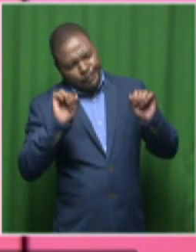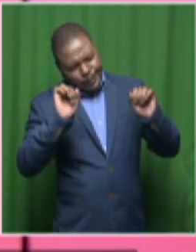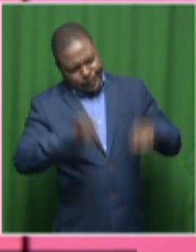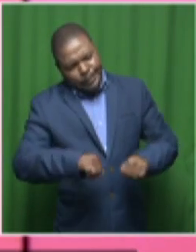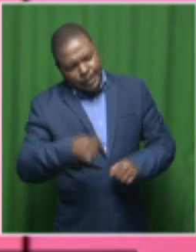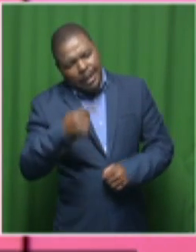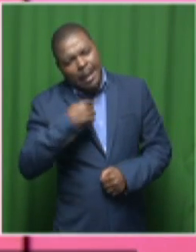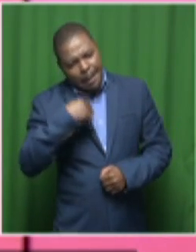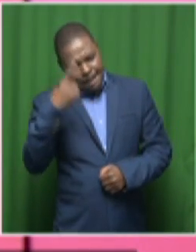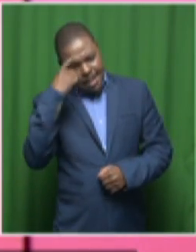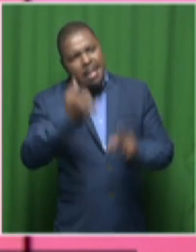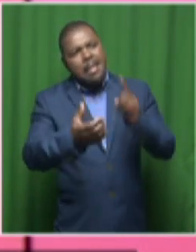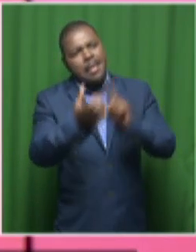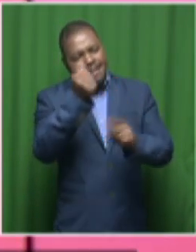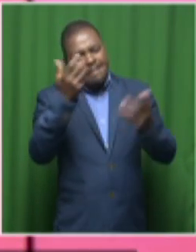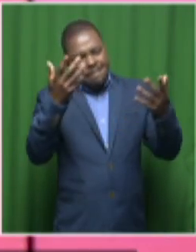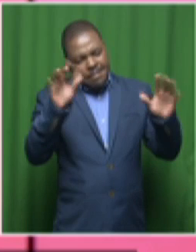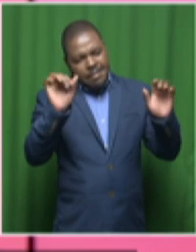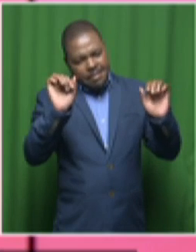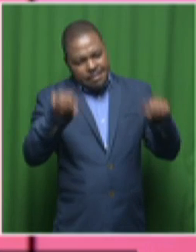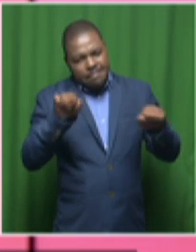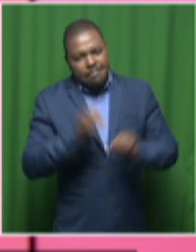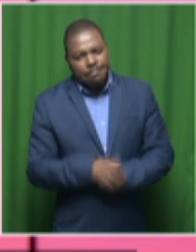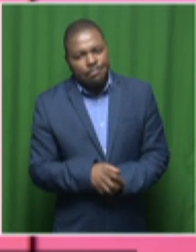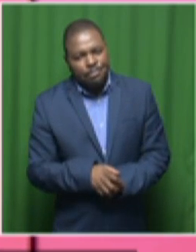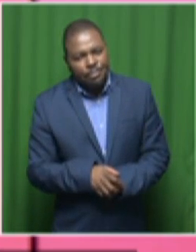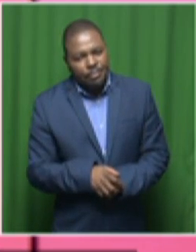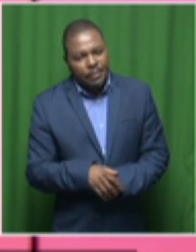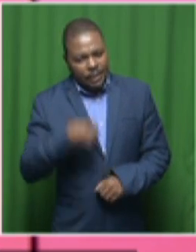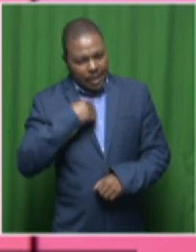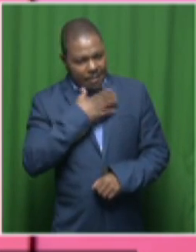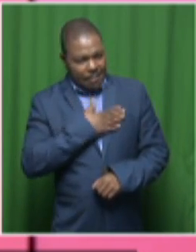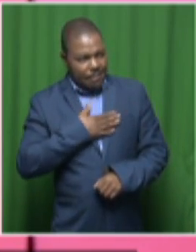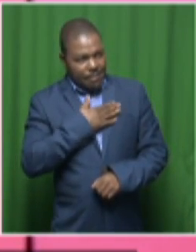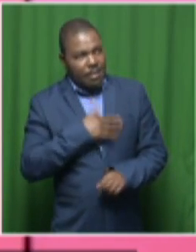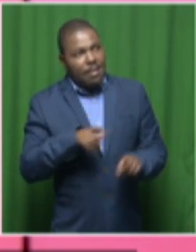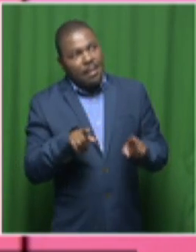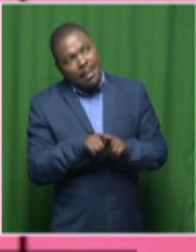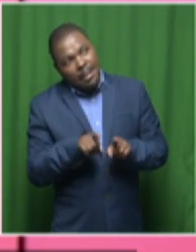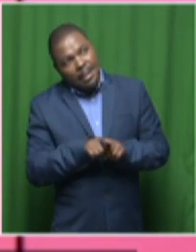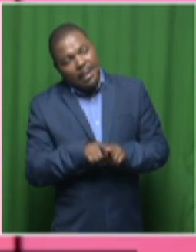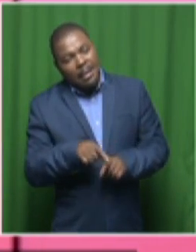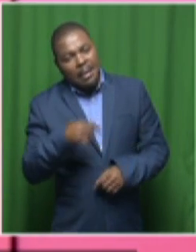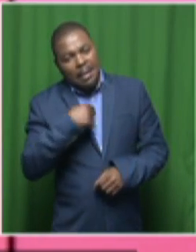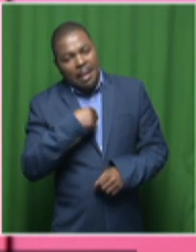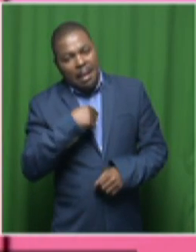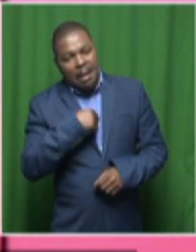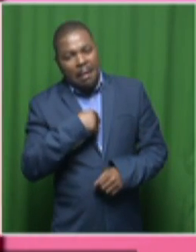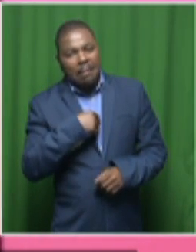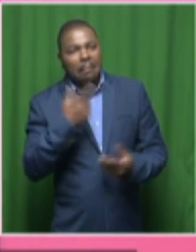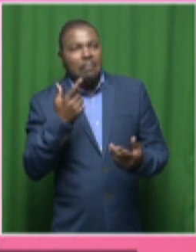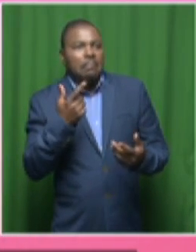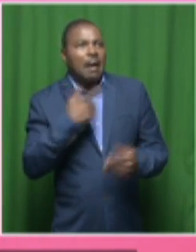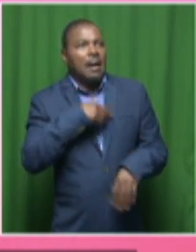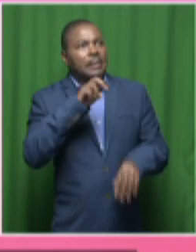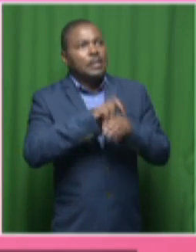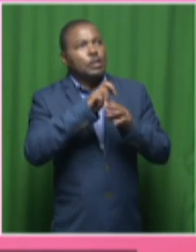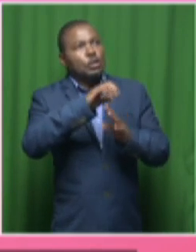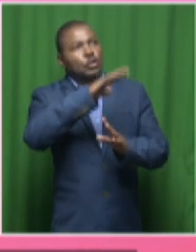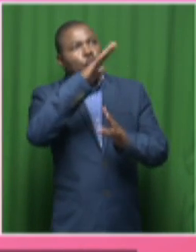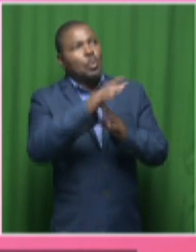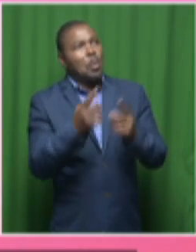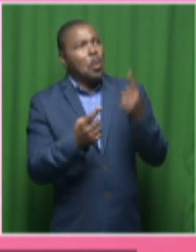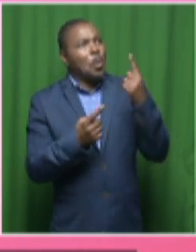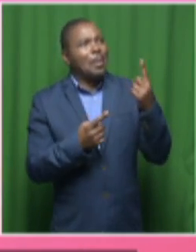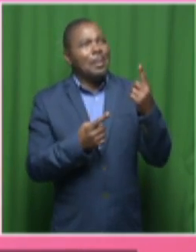I did. I feel like I'm not for the #1 spot anymore. And